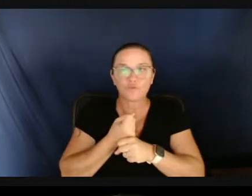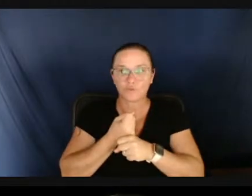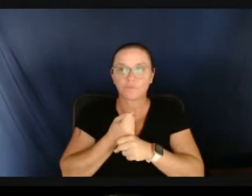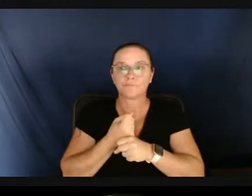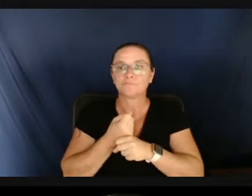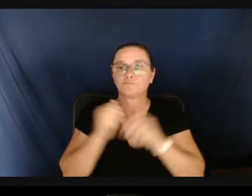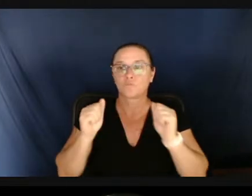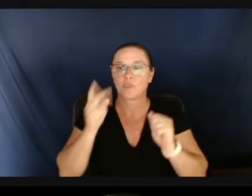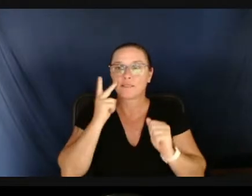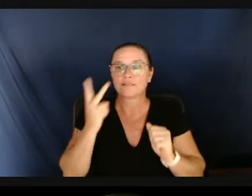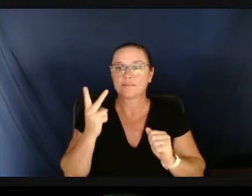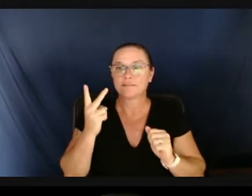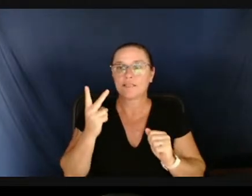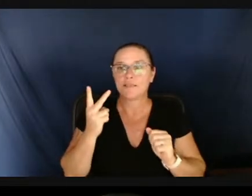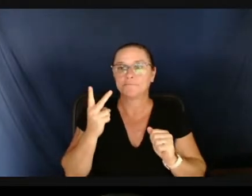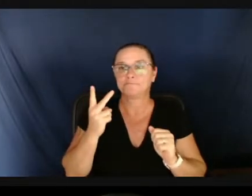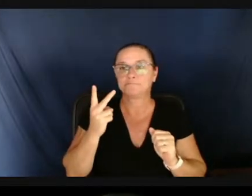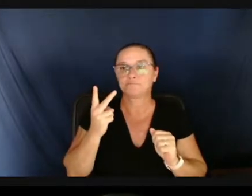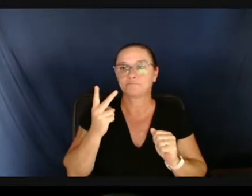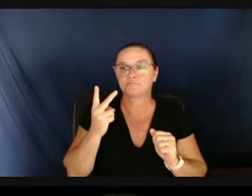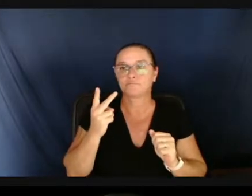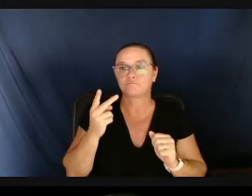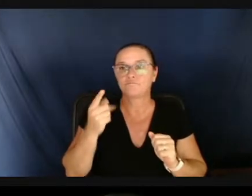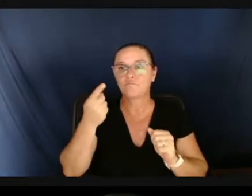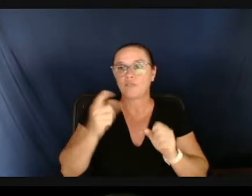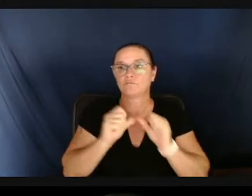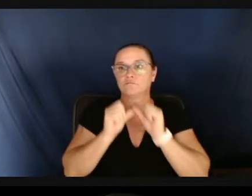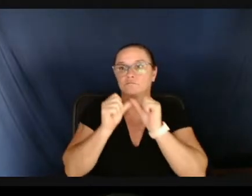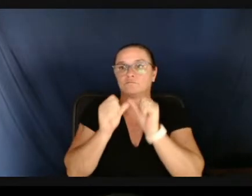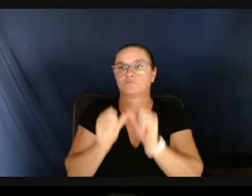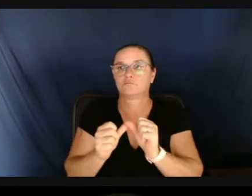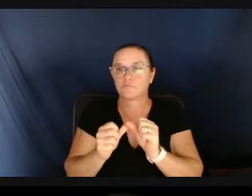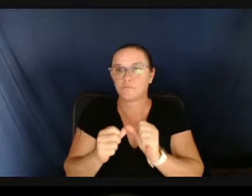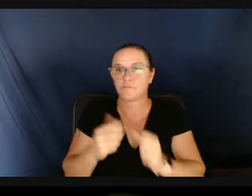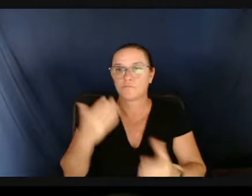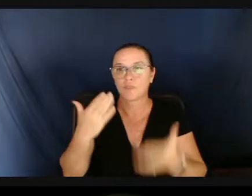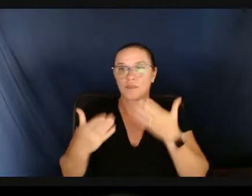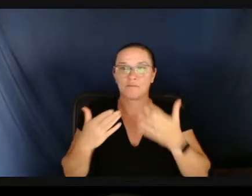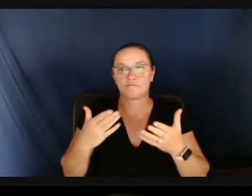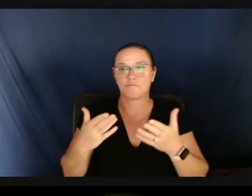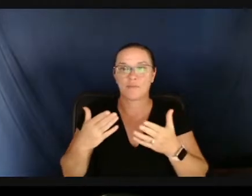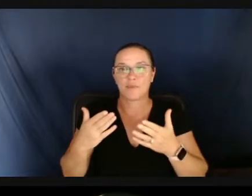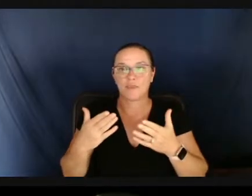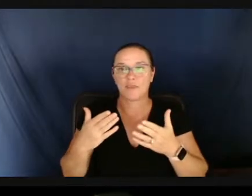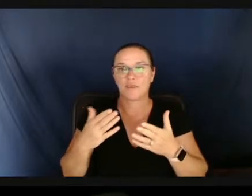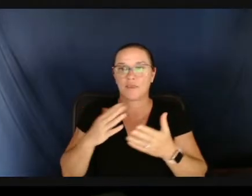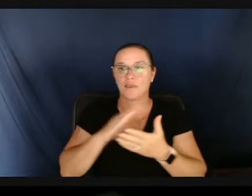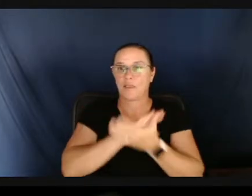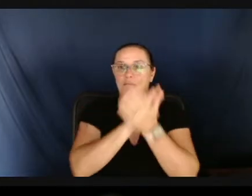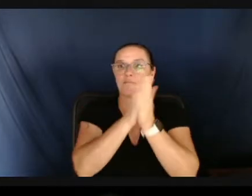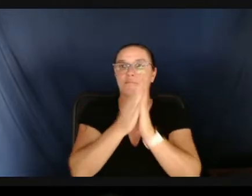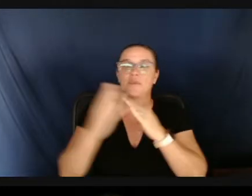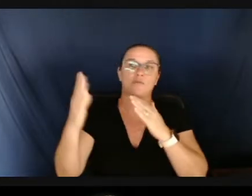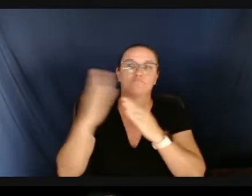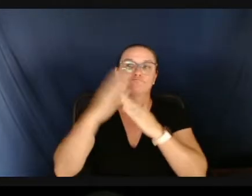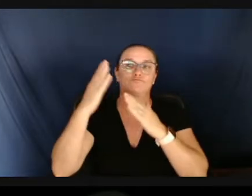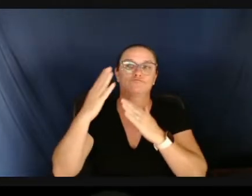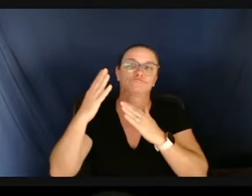see that we'll see how long this actually lasts, but it may well take the record pretty quickly if we keep going at this rate.